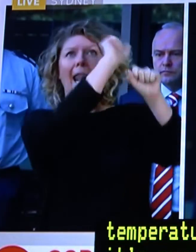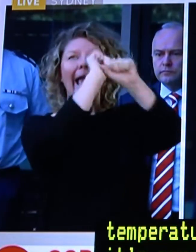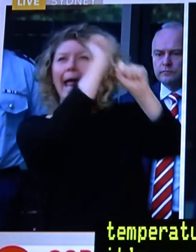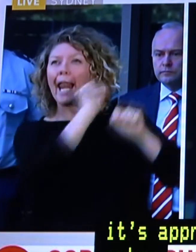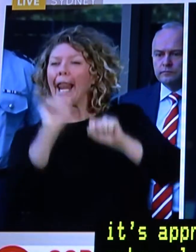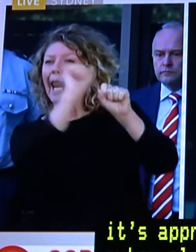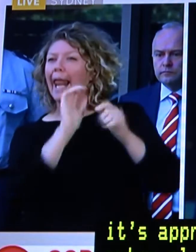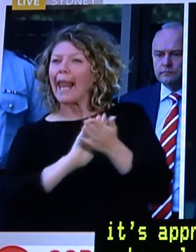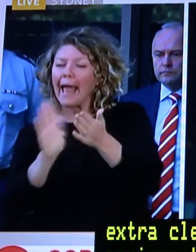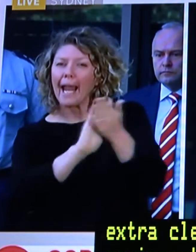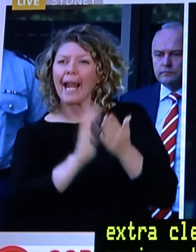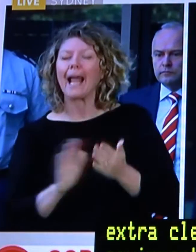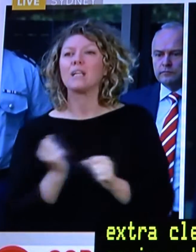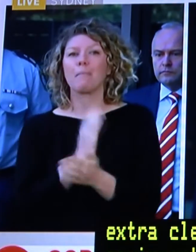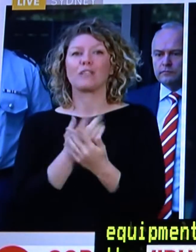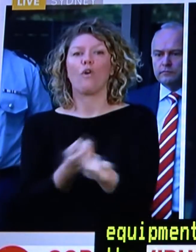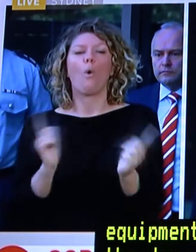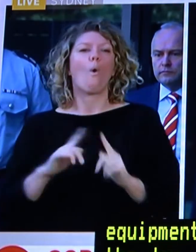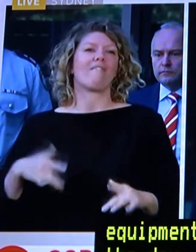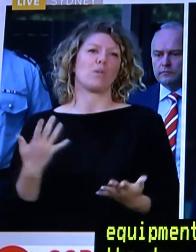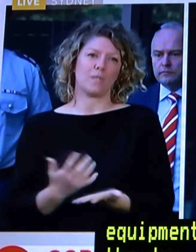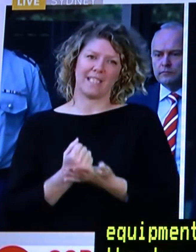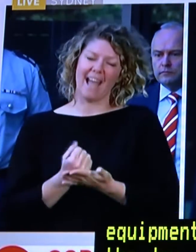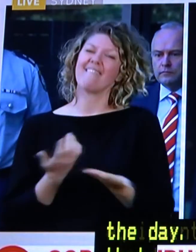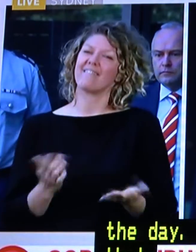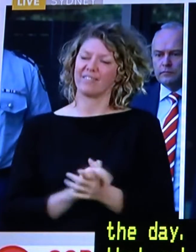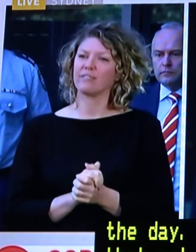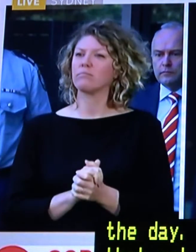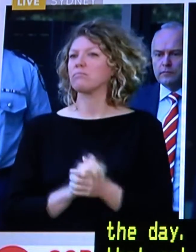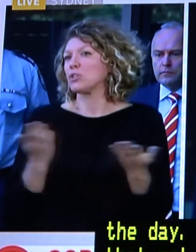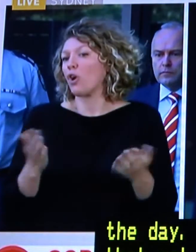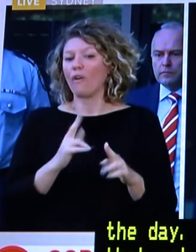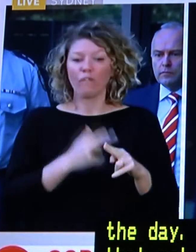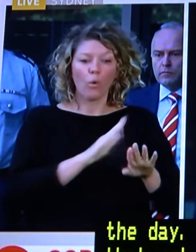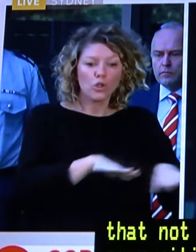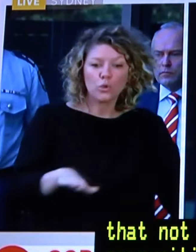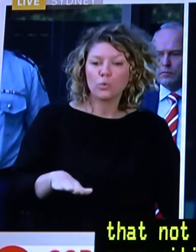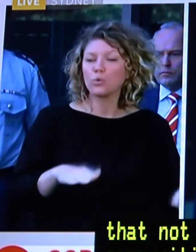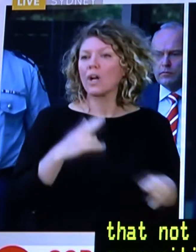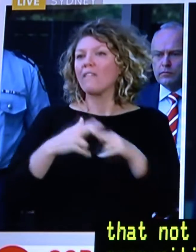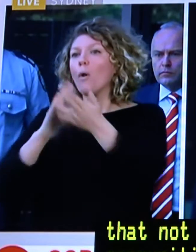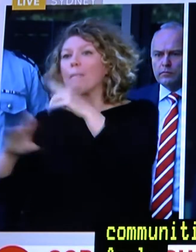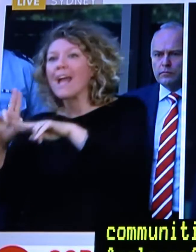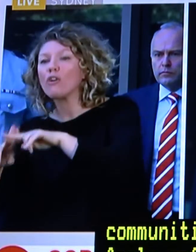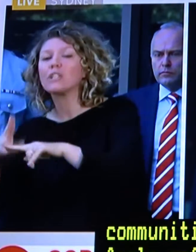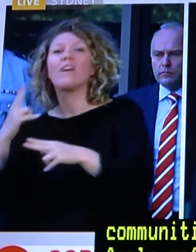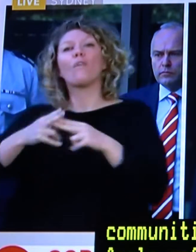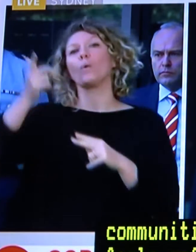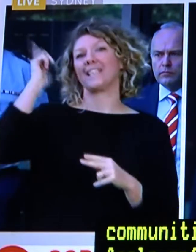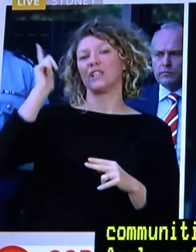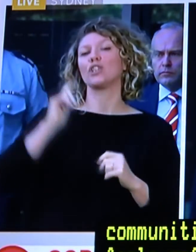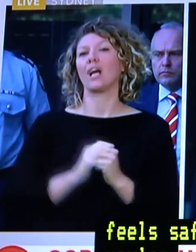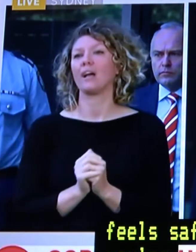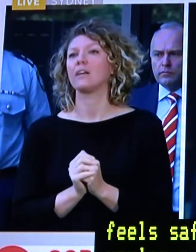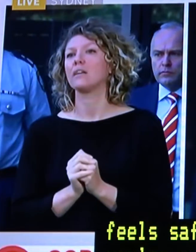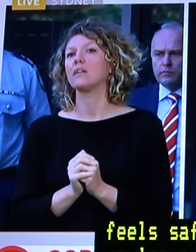only are our school communities safe, but everybody feels safe within them, whether you're a parent, a student, and of course our teachers. And I want to,